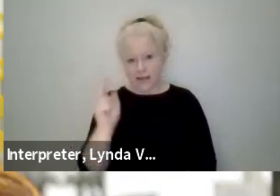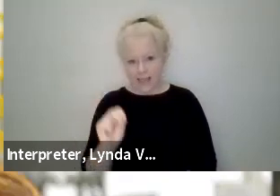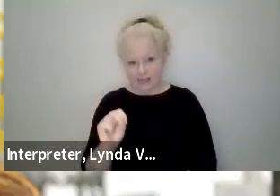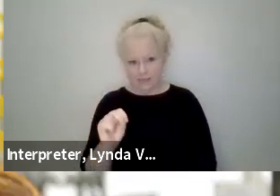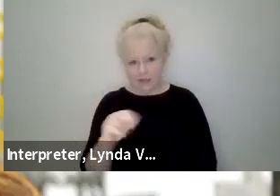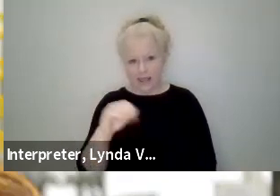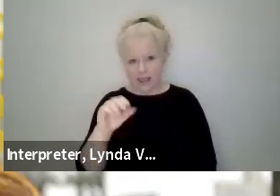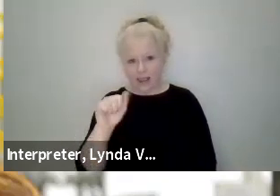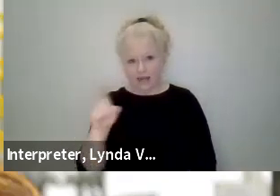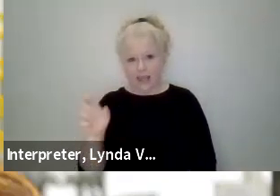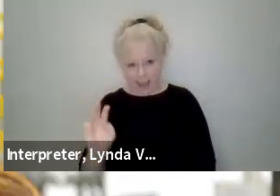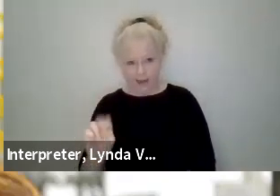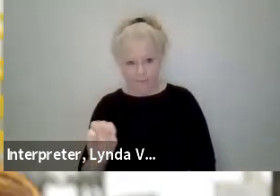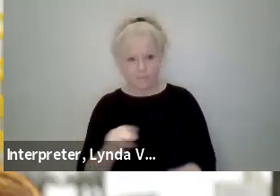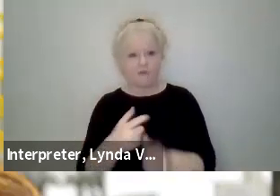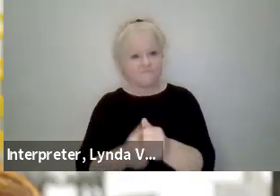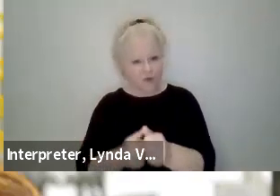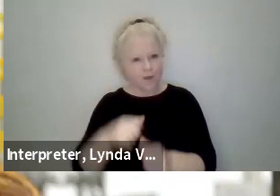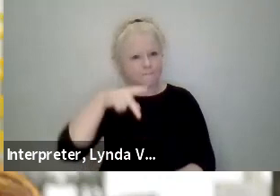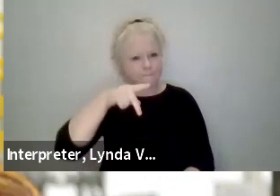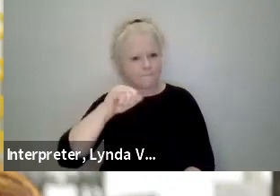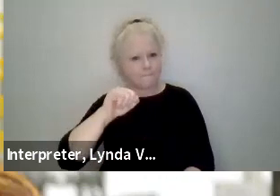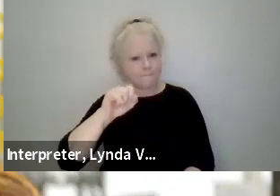at Pitney Bowes, if y'all are there.